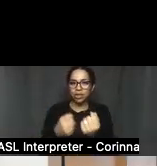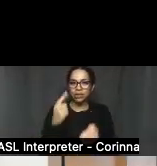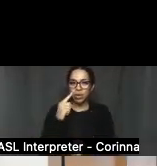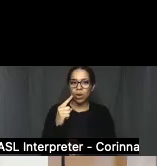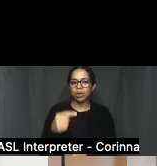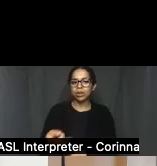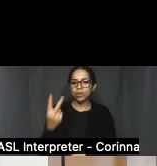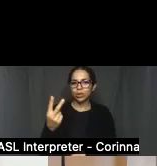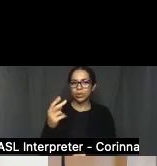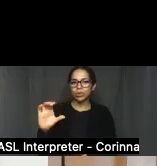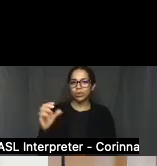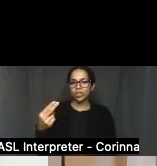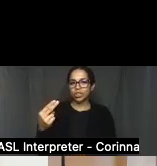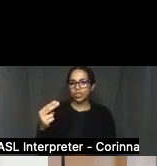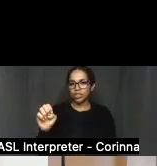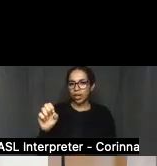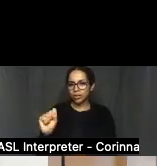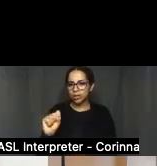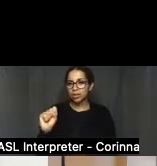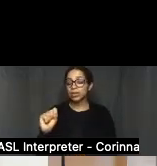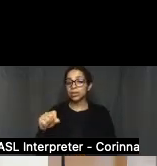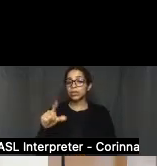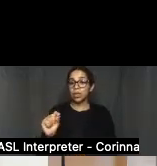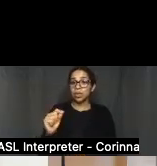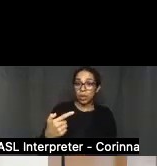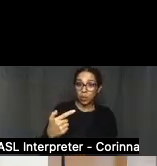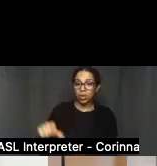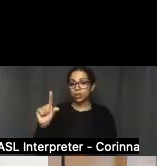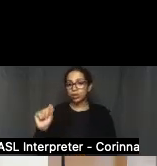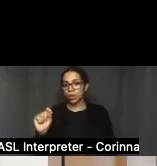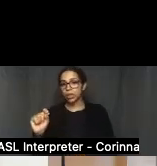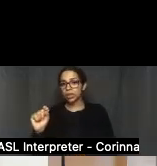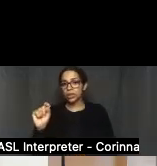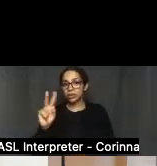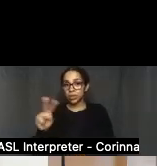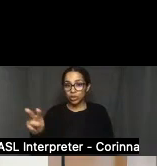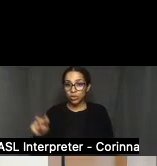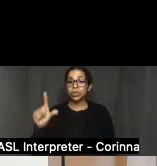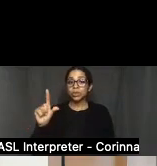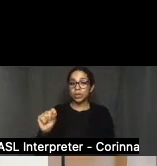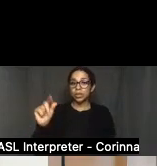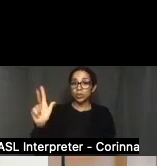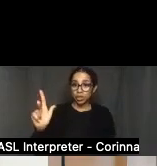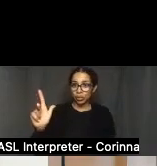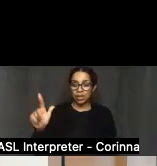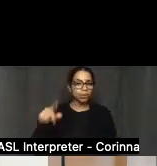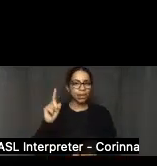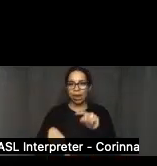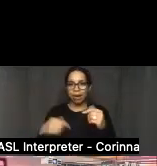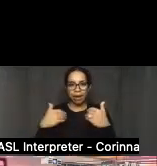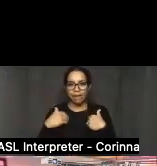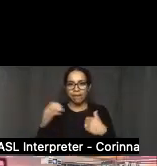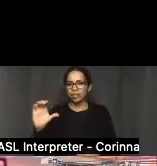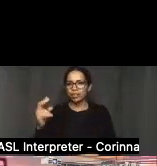in 2021 and 2023. And it is fair to say we could not do the CHAZ without their lead